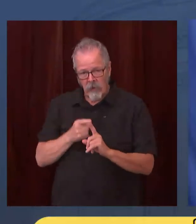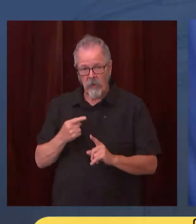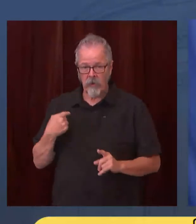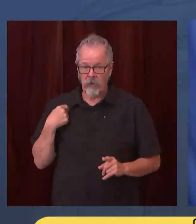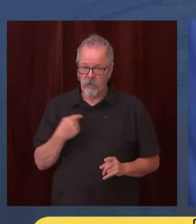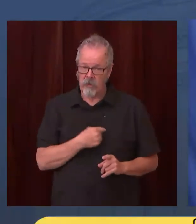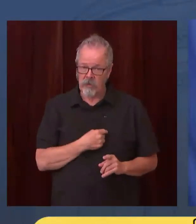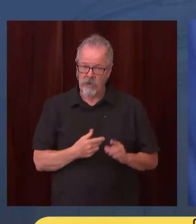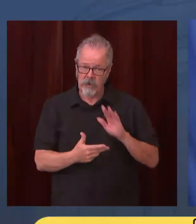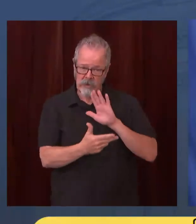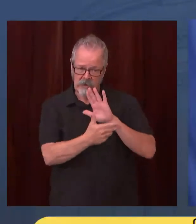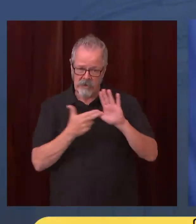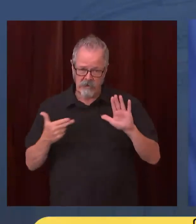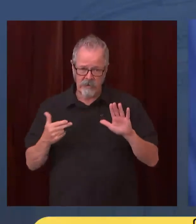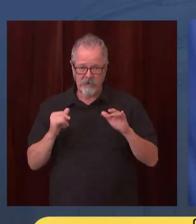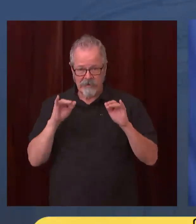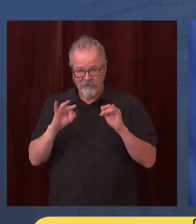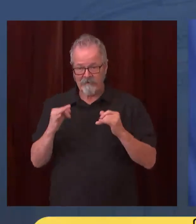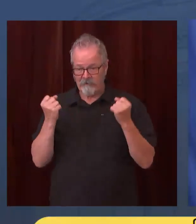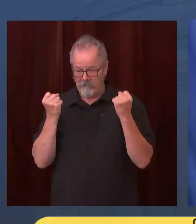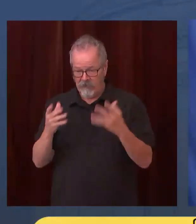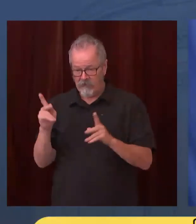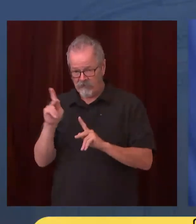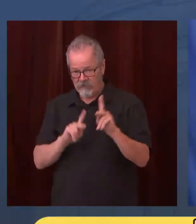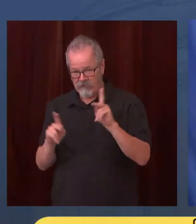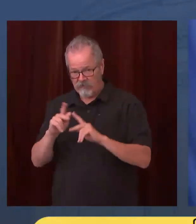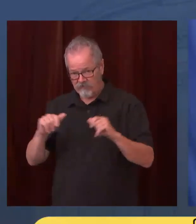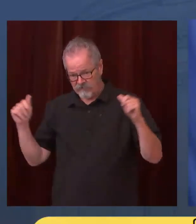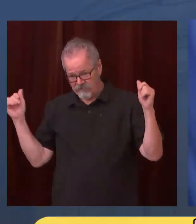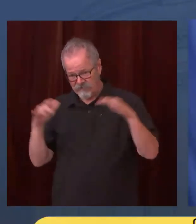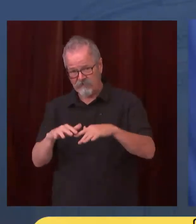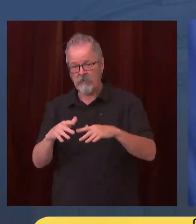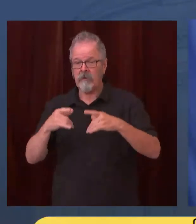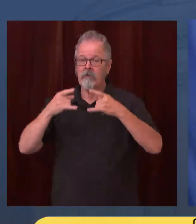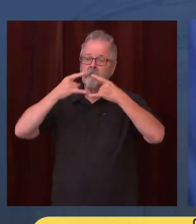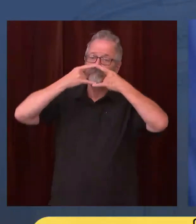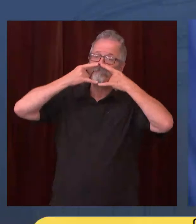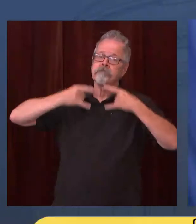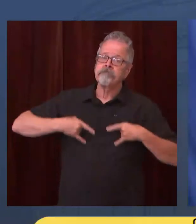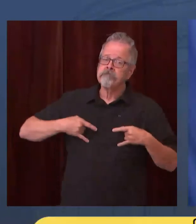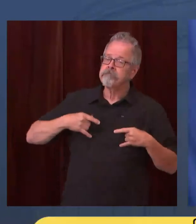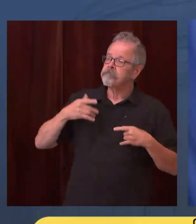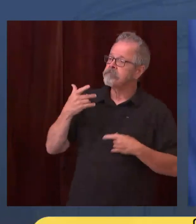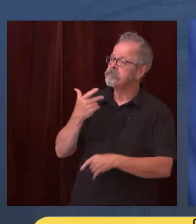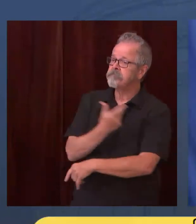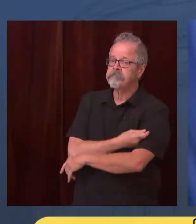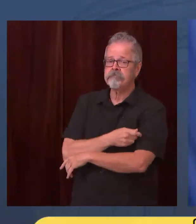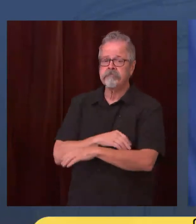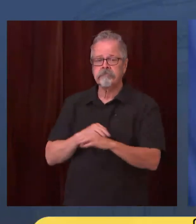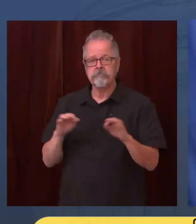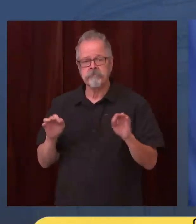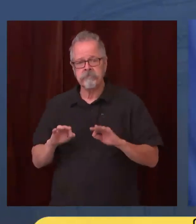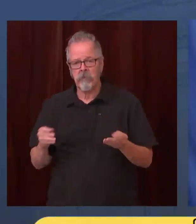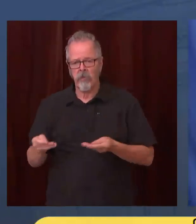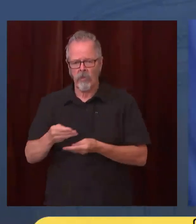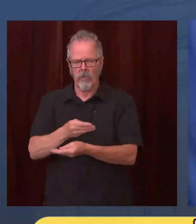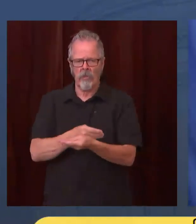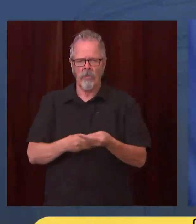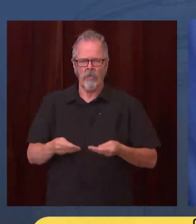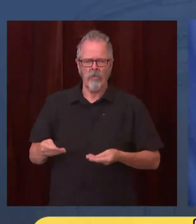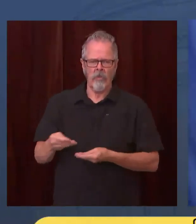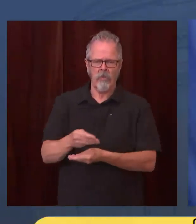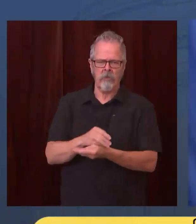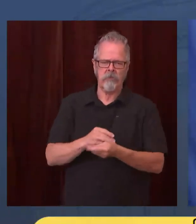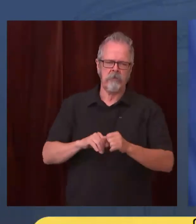actually get COVID-19 transmission is then epidemiologically linked back to that event. So it really